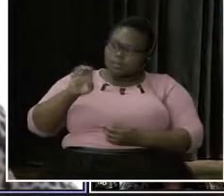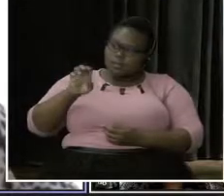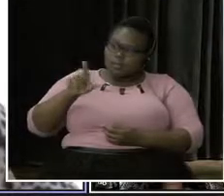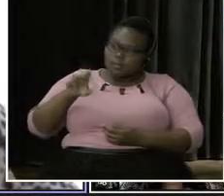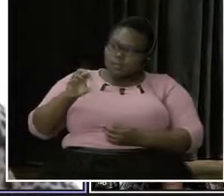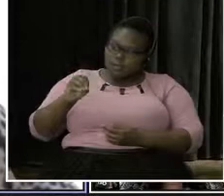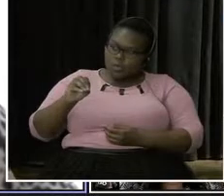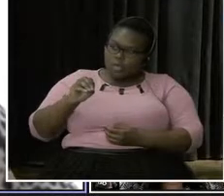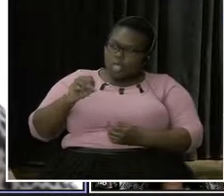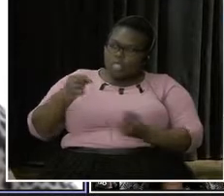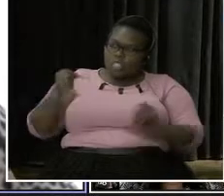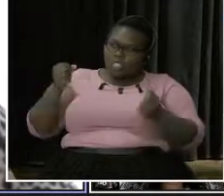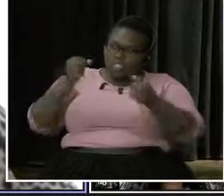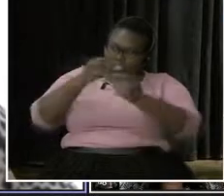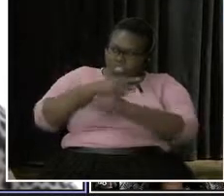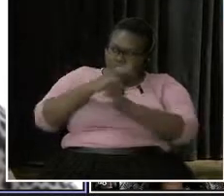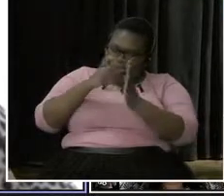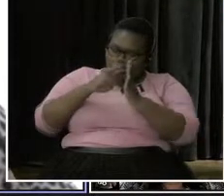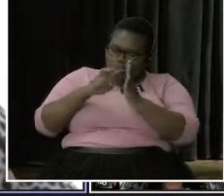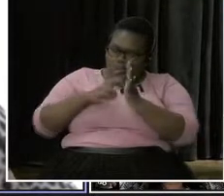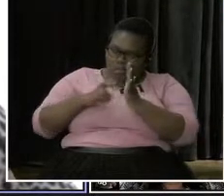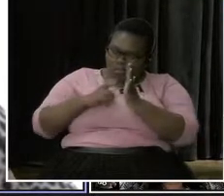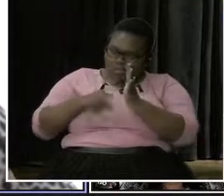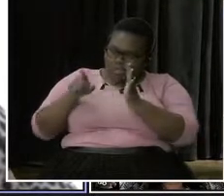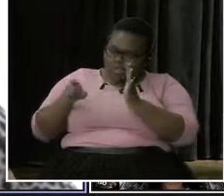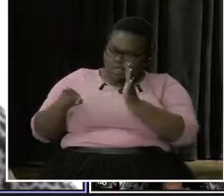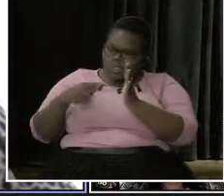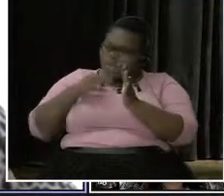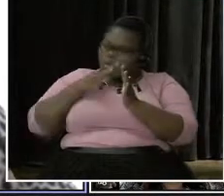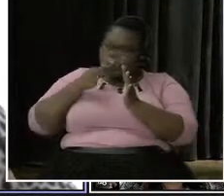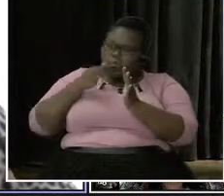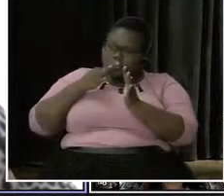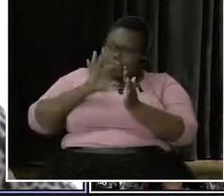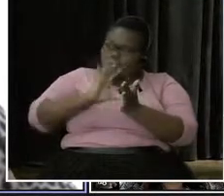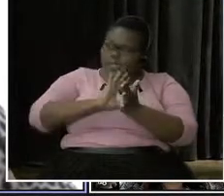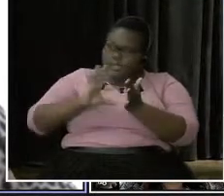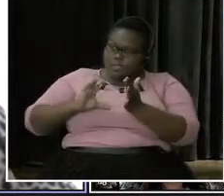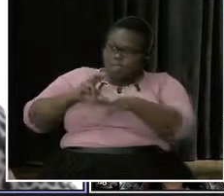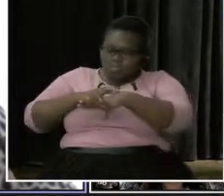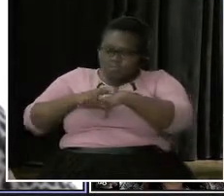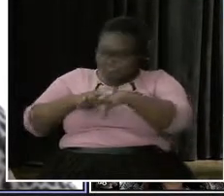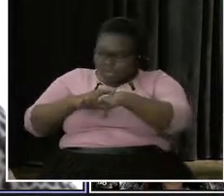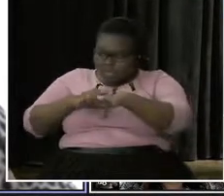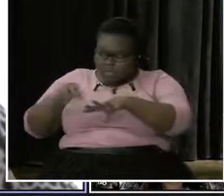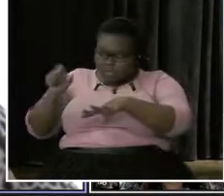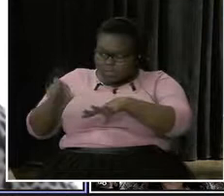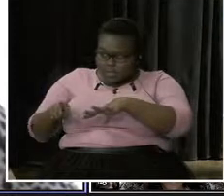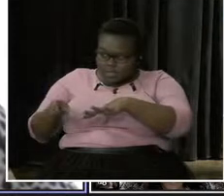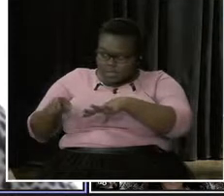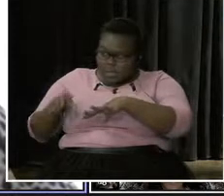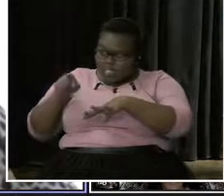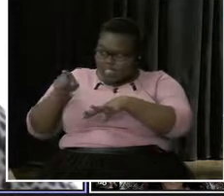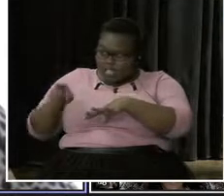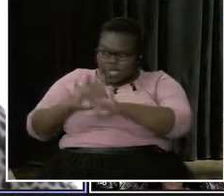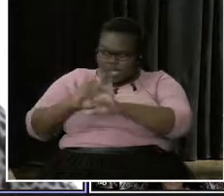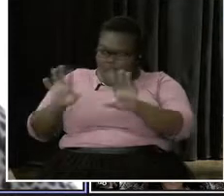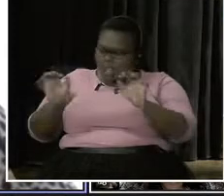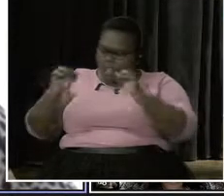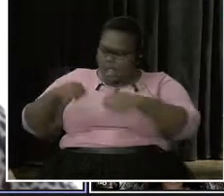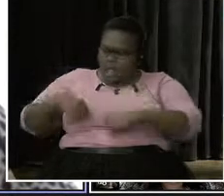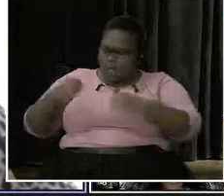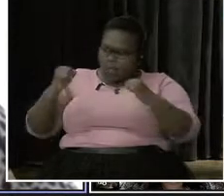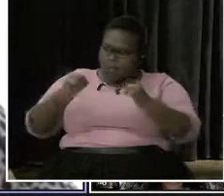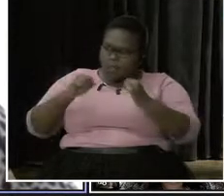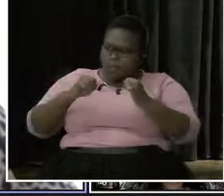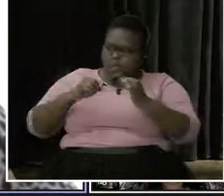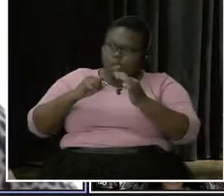order. He is fundamentally accusing Councillor Govender of being a racist, and that is not permitted by the rules of order